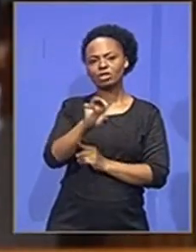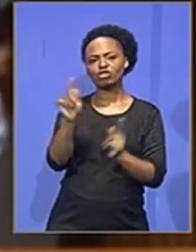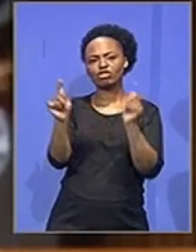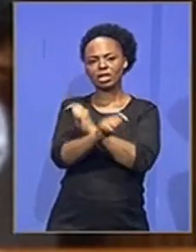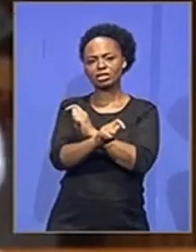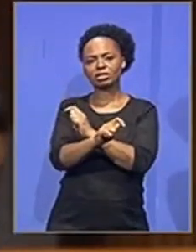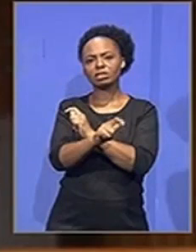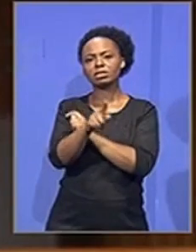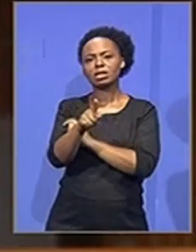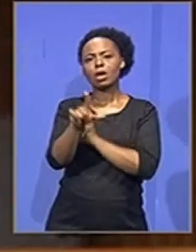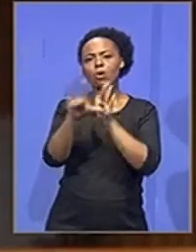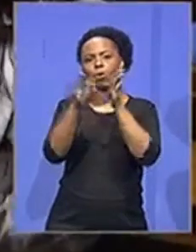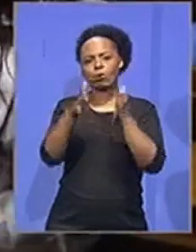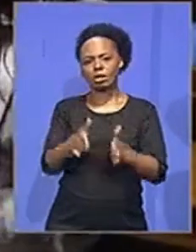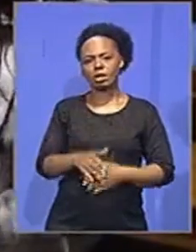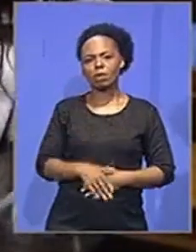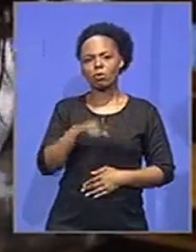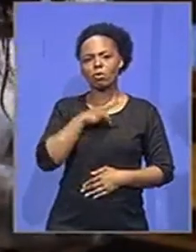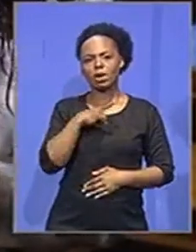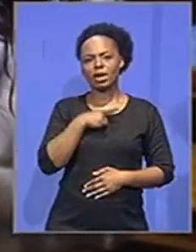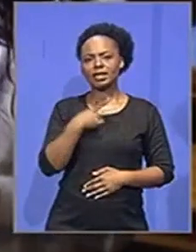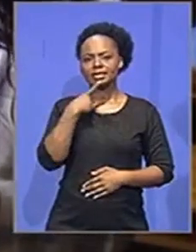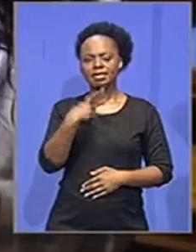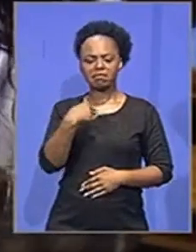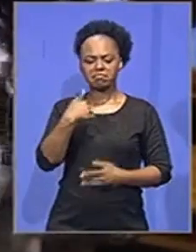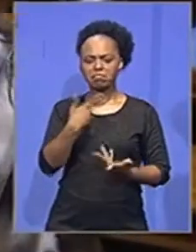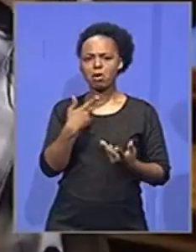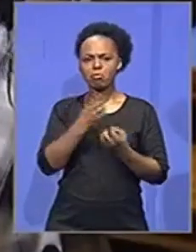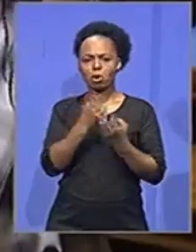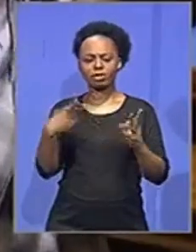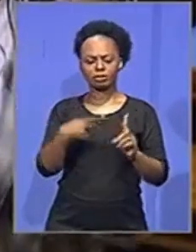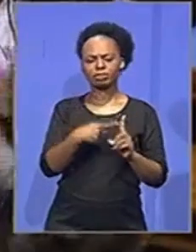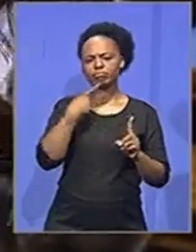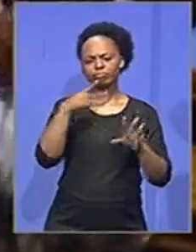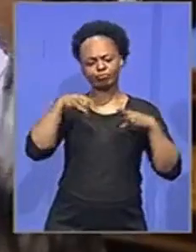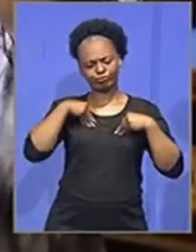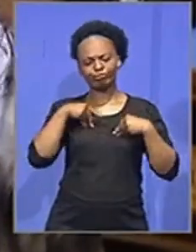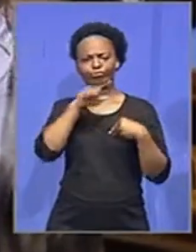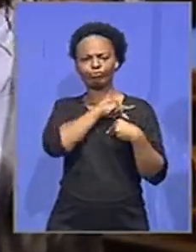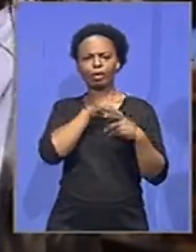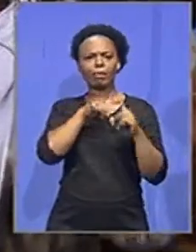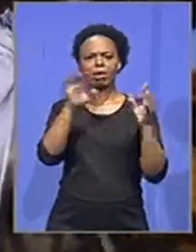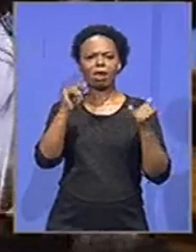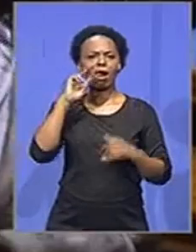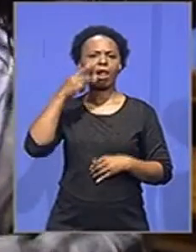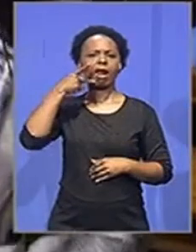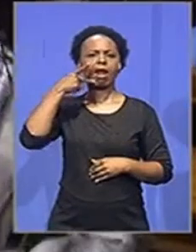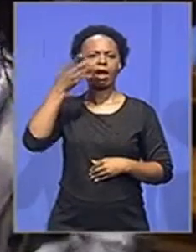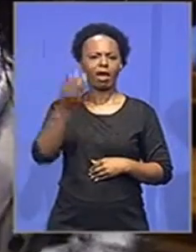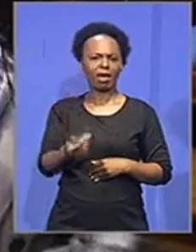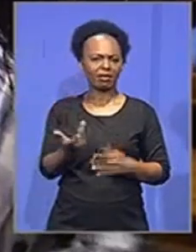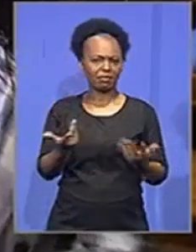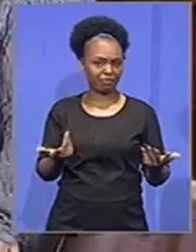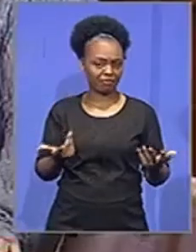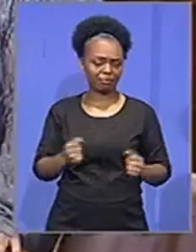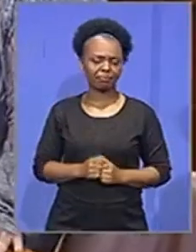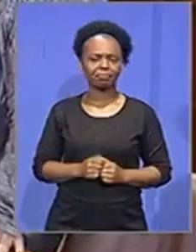O ne a lebelletse ho ipolela a le molato diqosong tseo a tobaneng le tsona, empa ho bonahala seo se ka